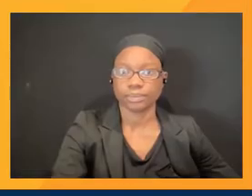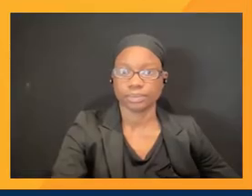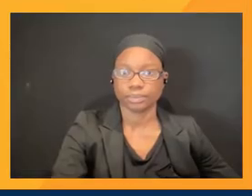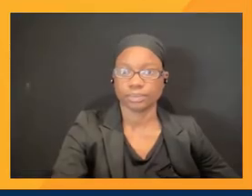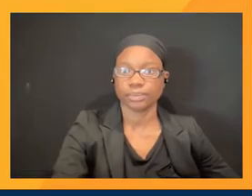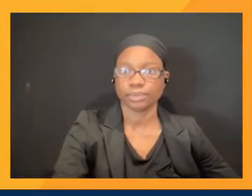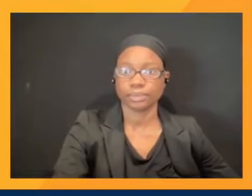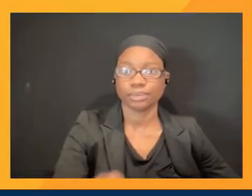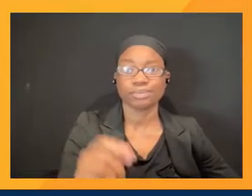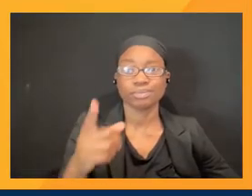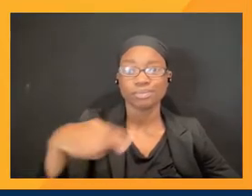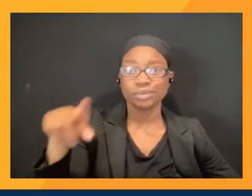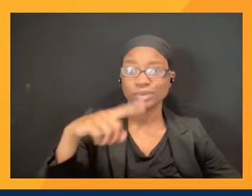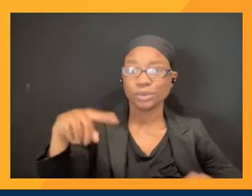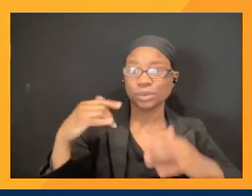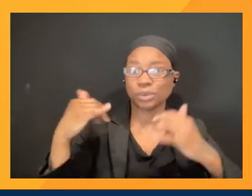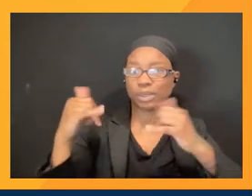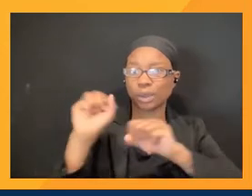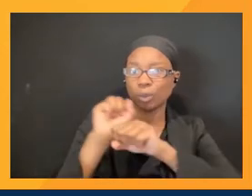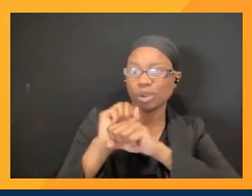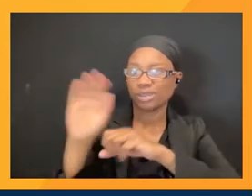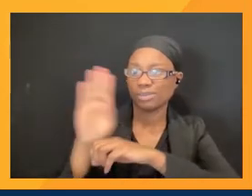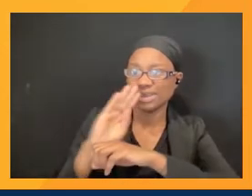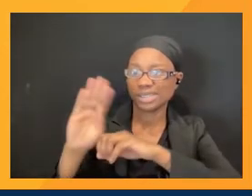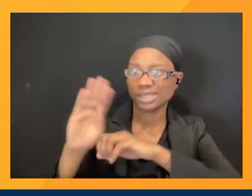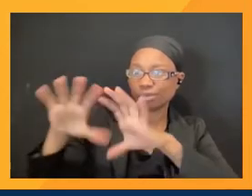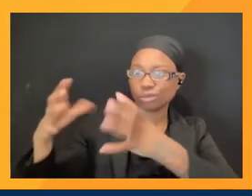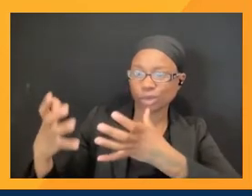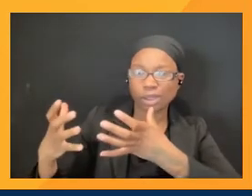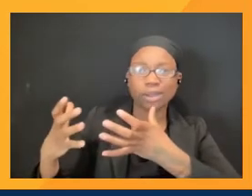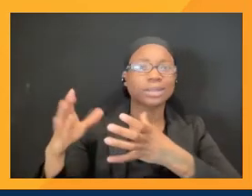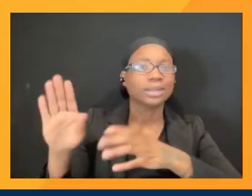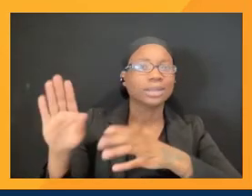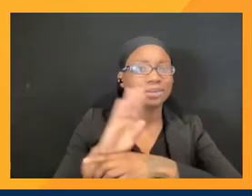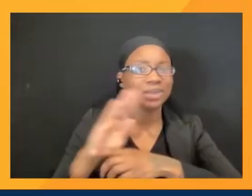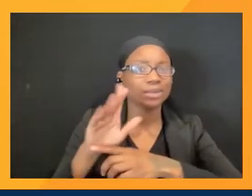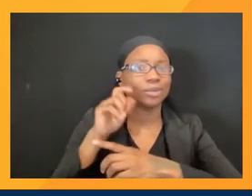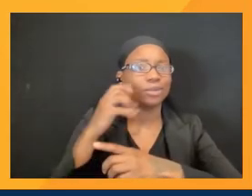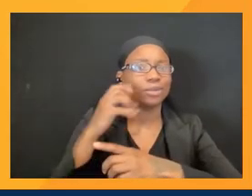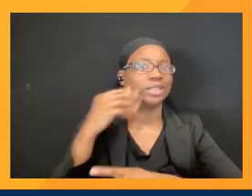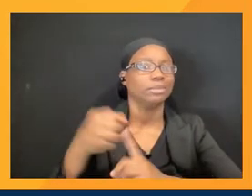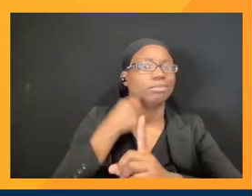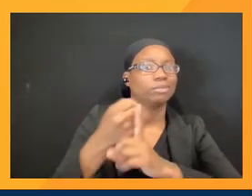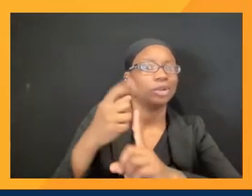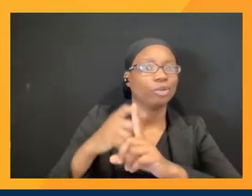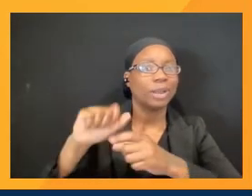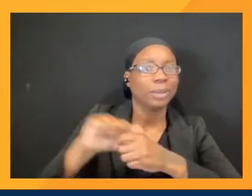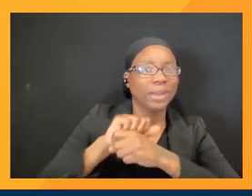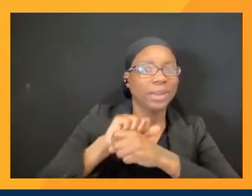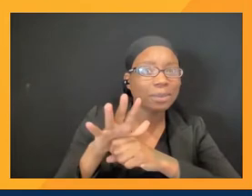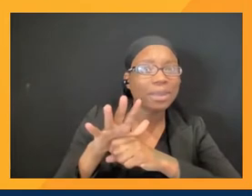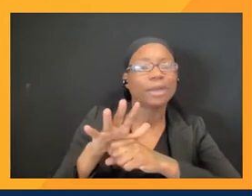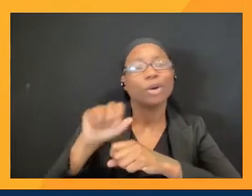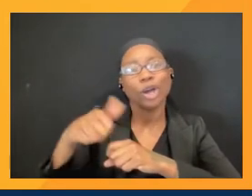that individuals who can't afford basically their internet connection can get these